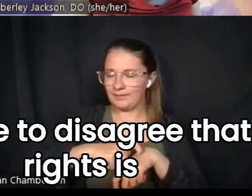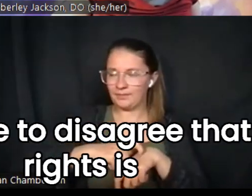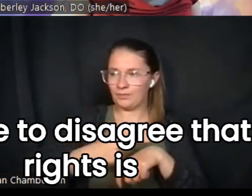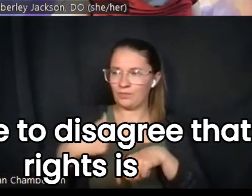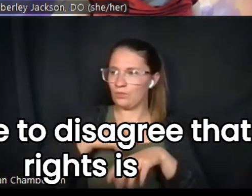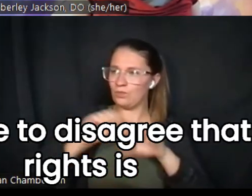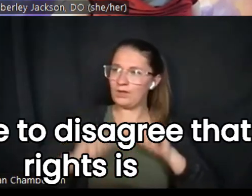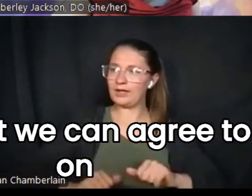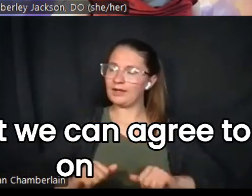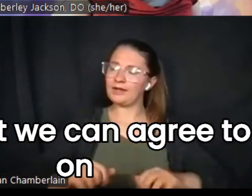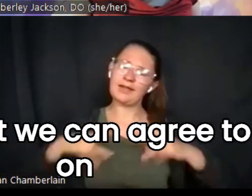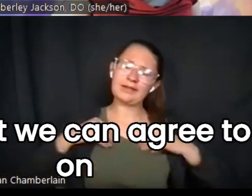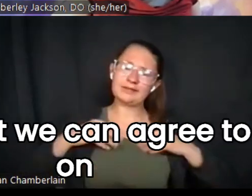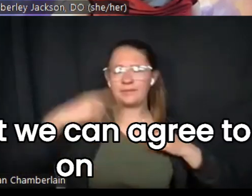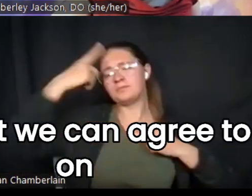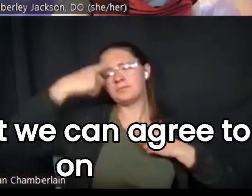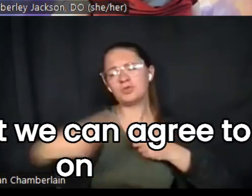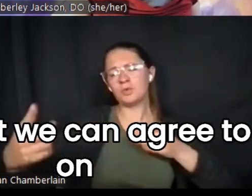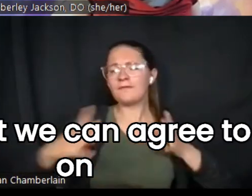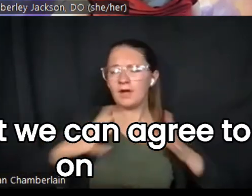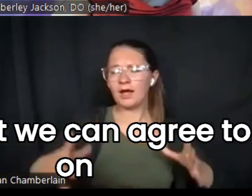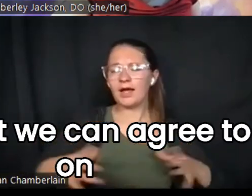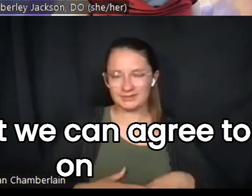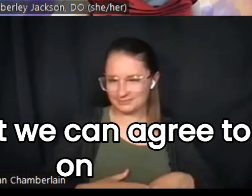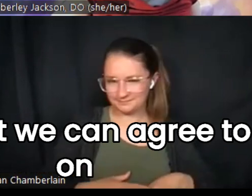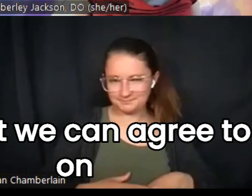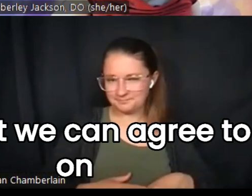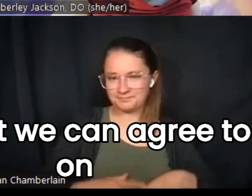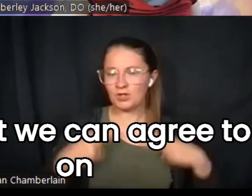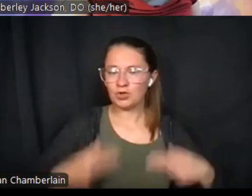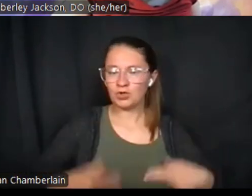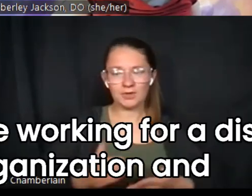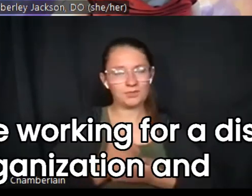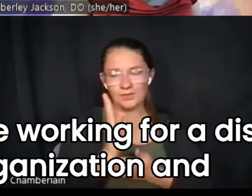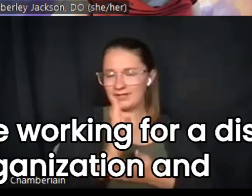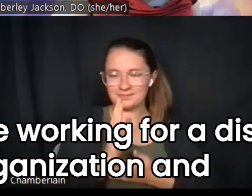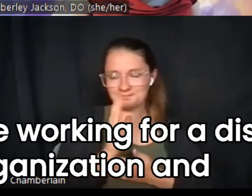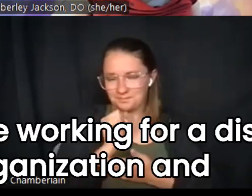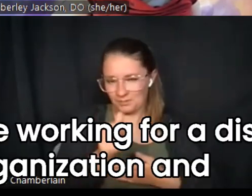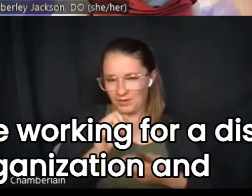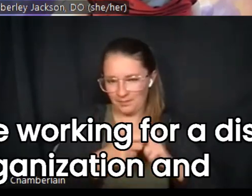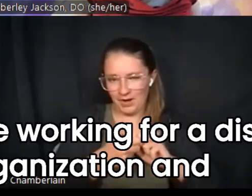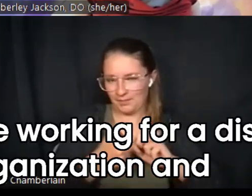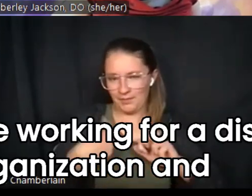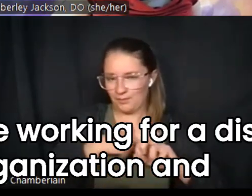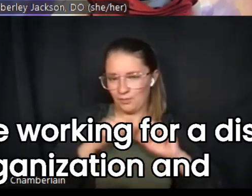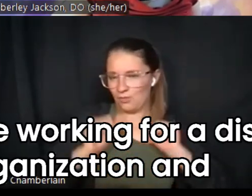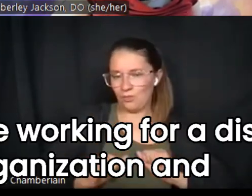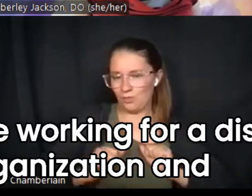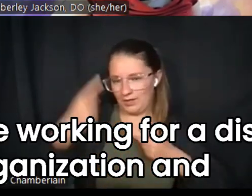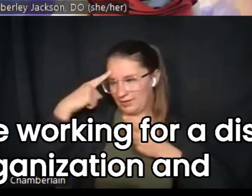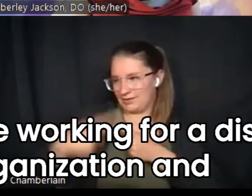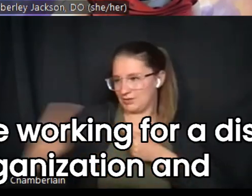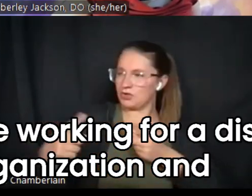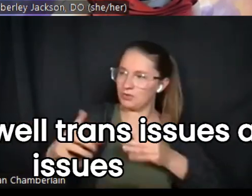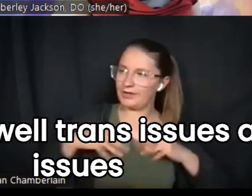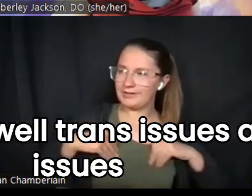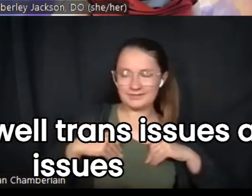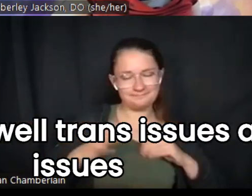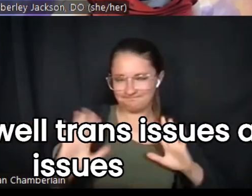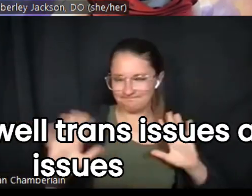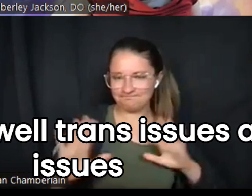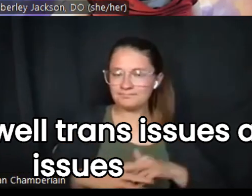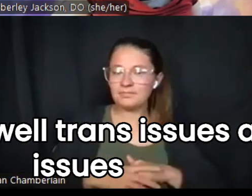disagree. Human rights is not an issue that we can agree to disagree on. And if you're working for a disability organization and